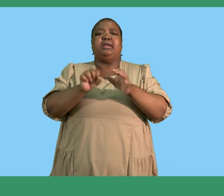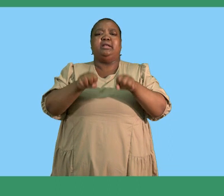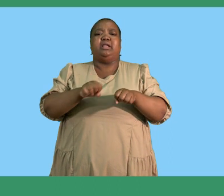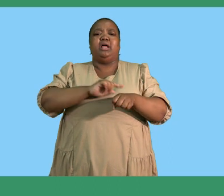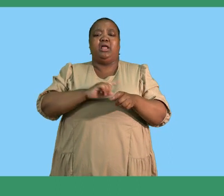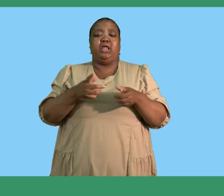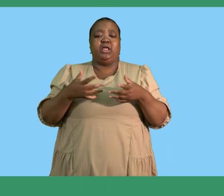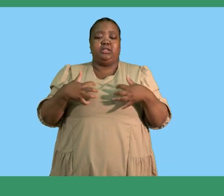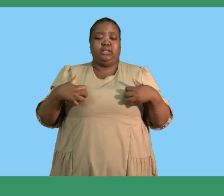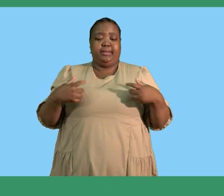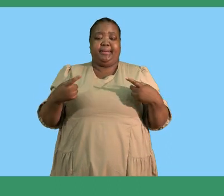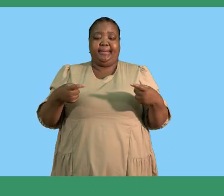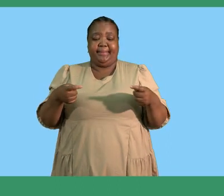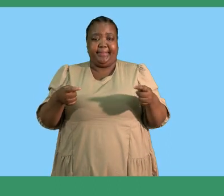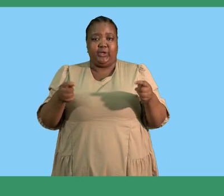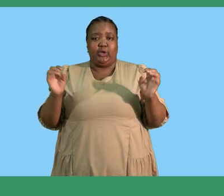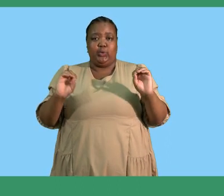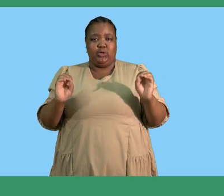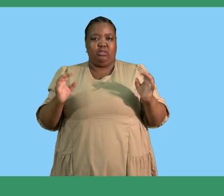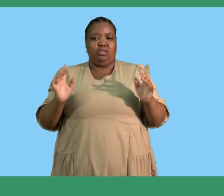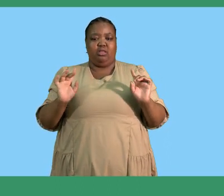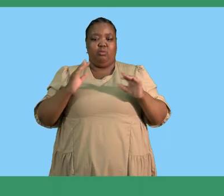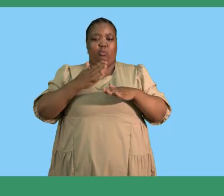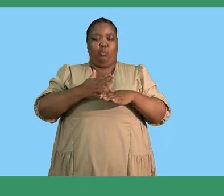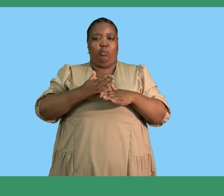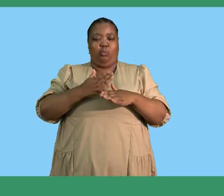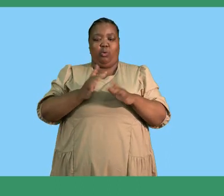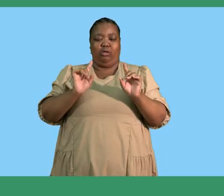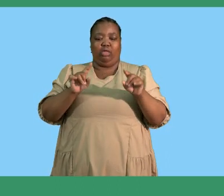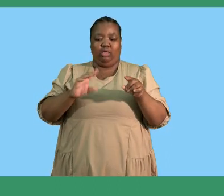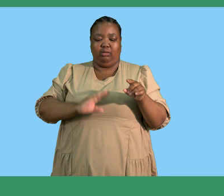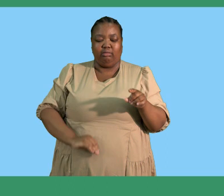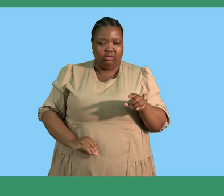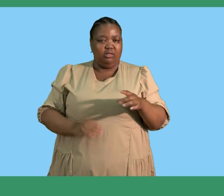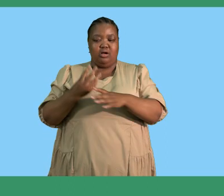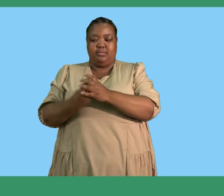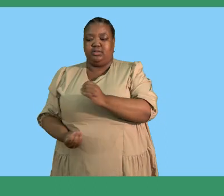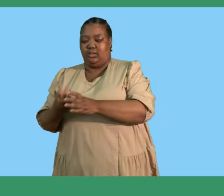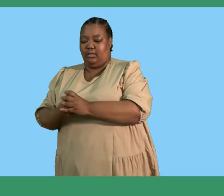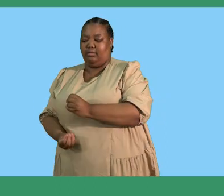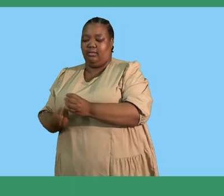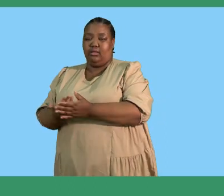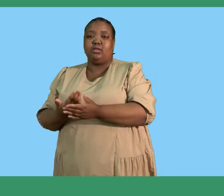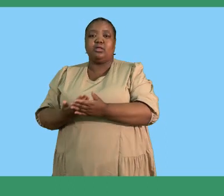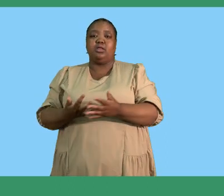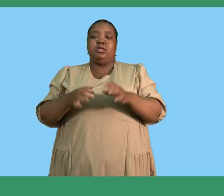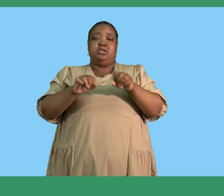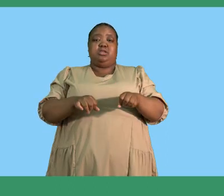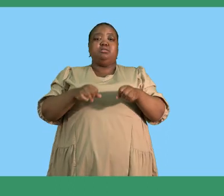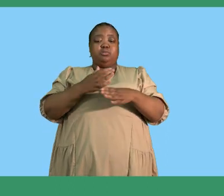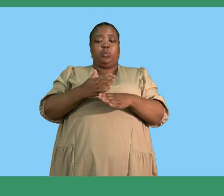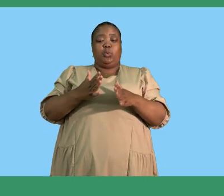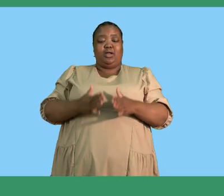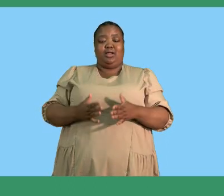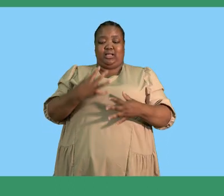not, it can lead to absenteeism in the workplace. Because your employees are stressed and they have mental strain,